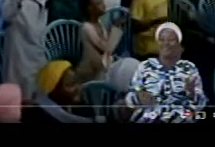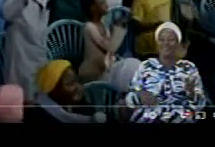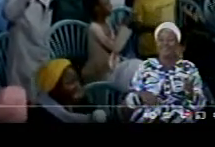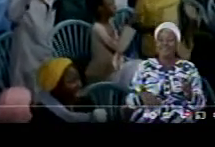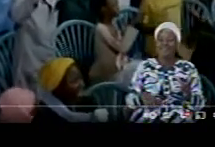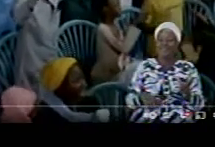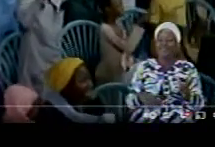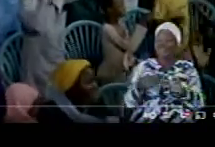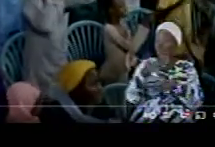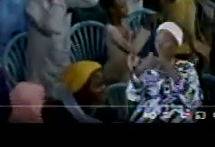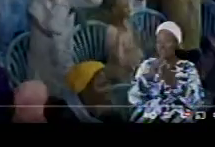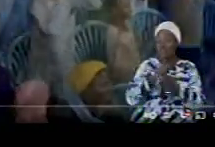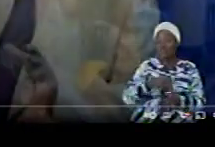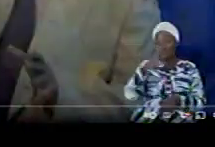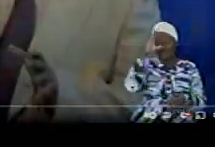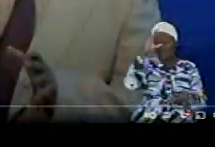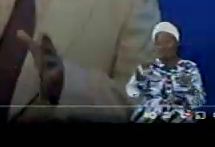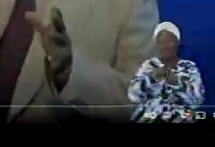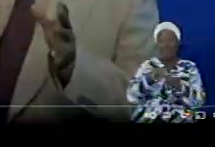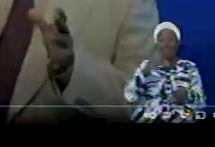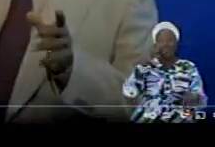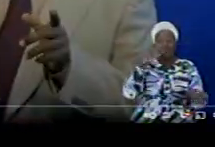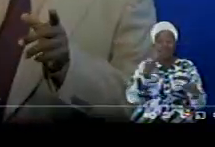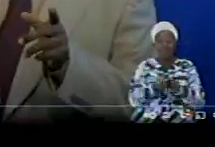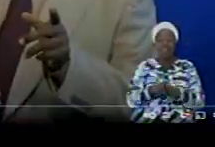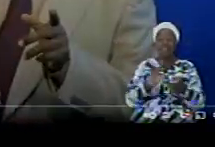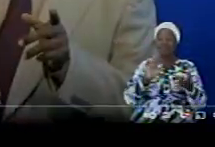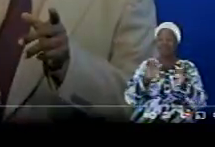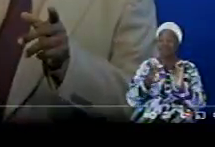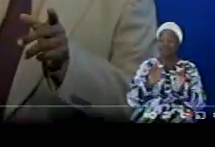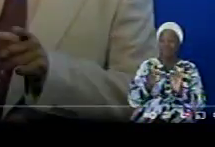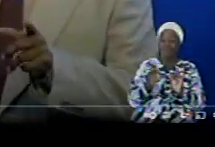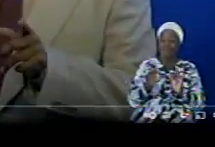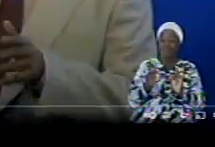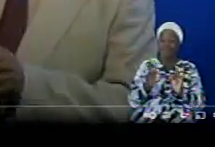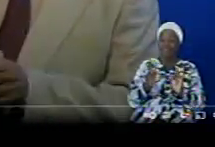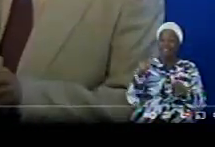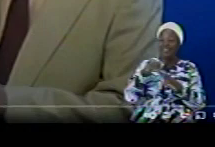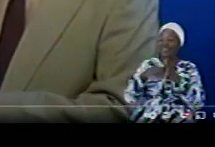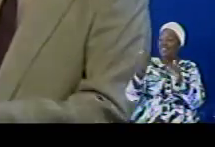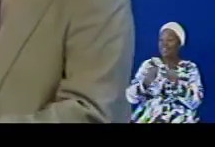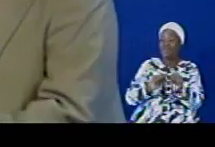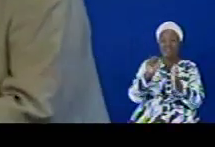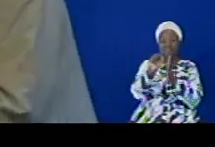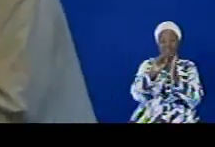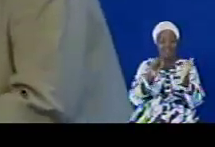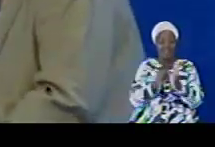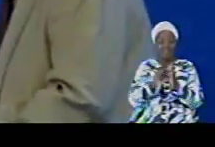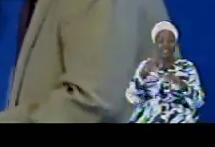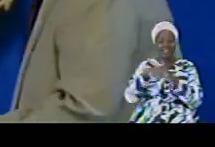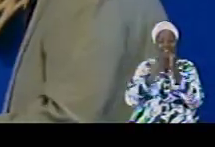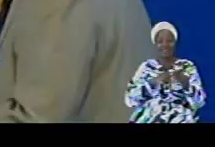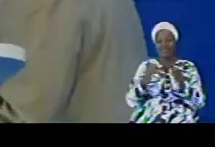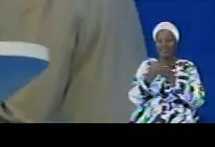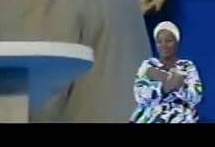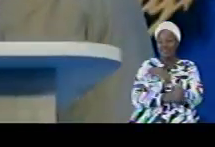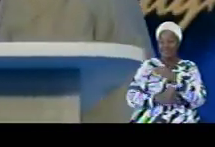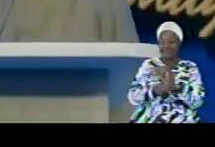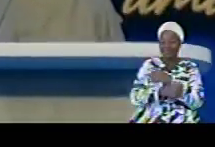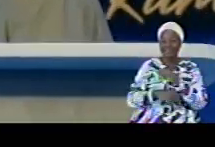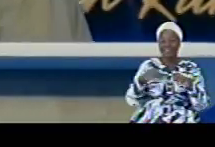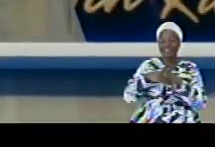All our brothers and sisters online, in every stage in our country,